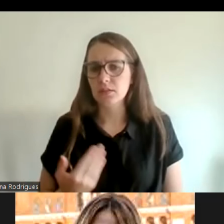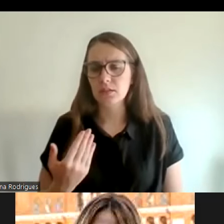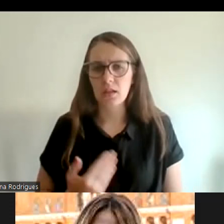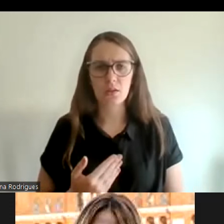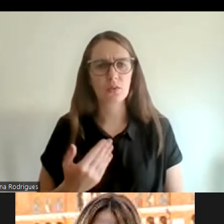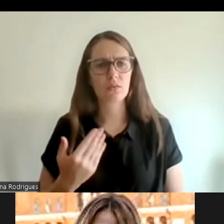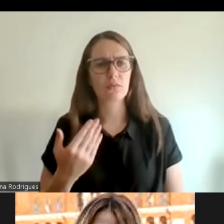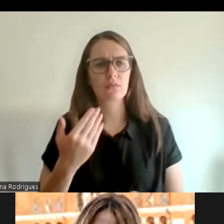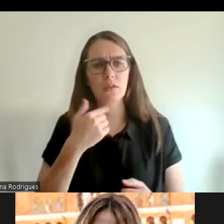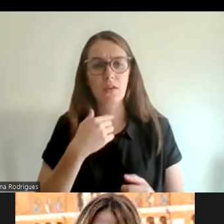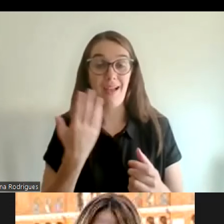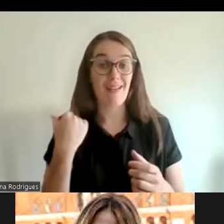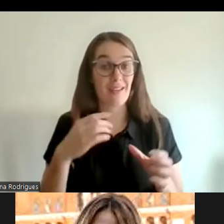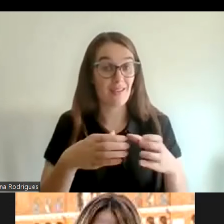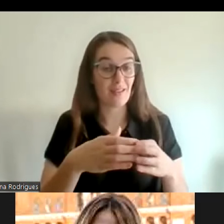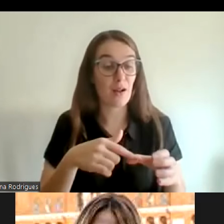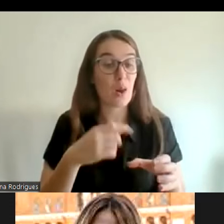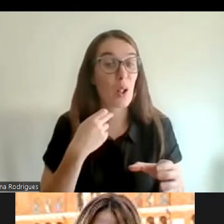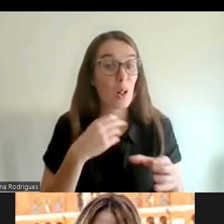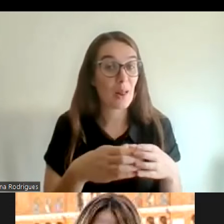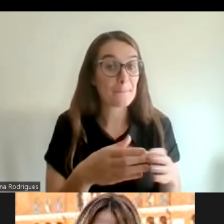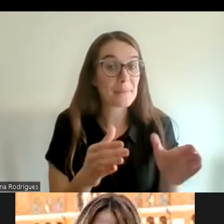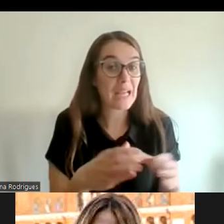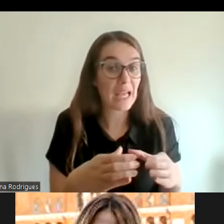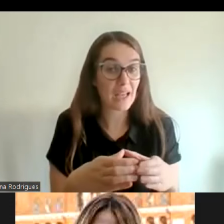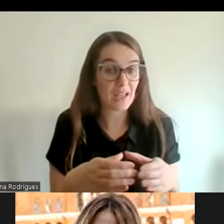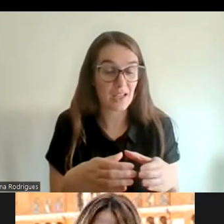was only a small group, and